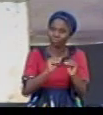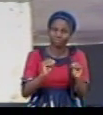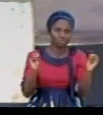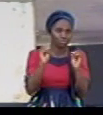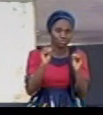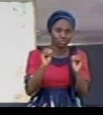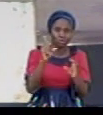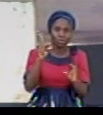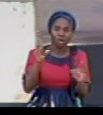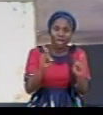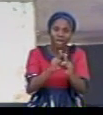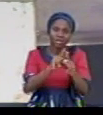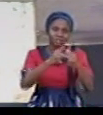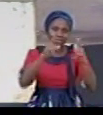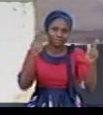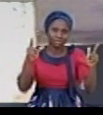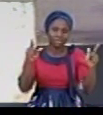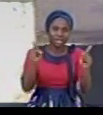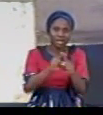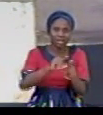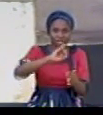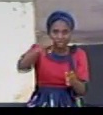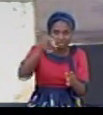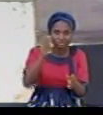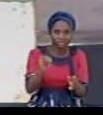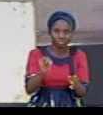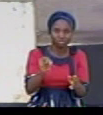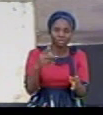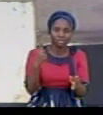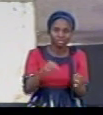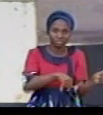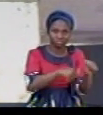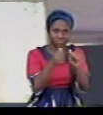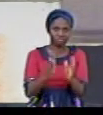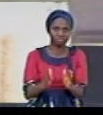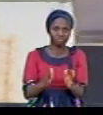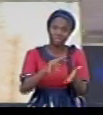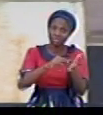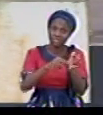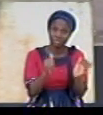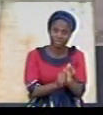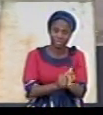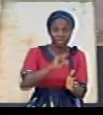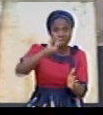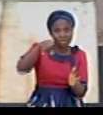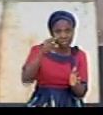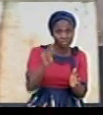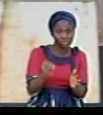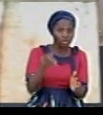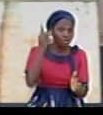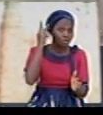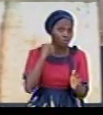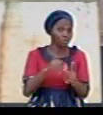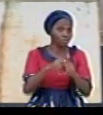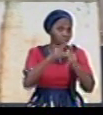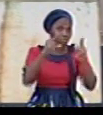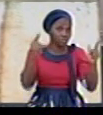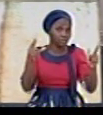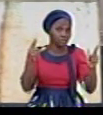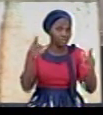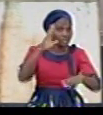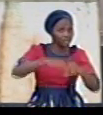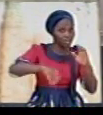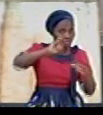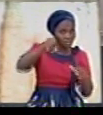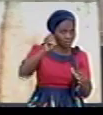great as John the Baptist, which means John was greater than